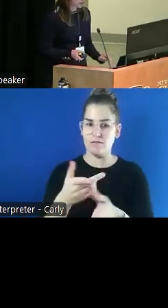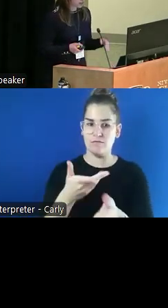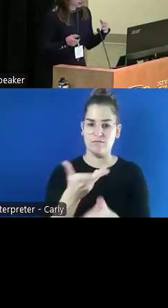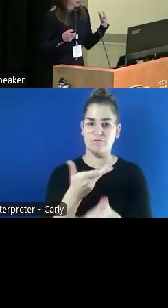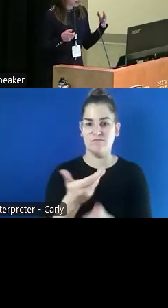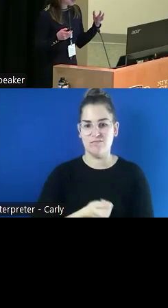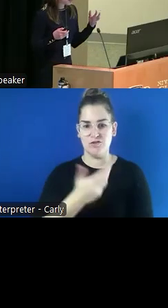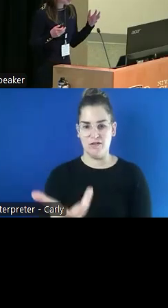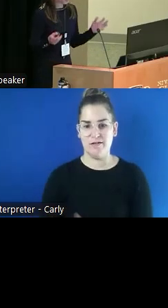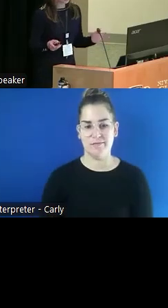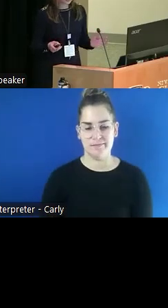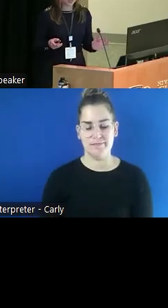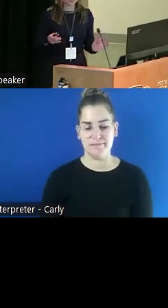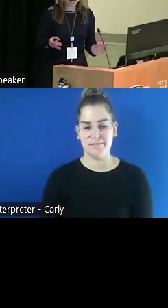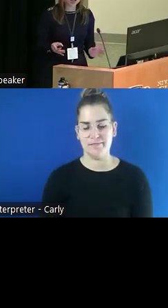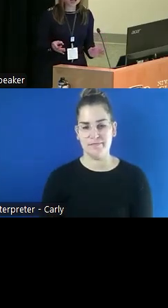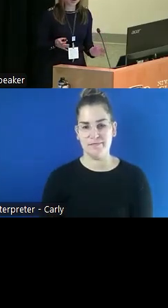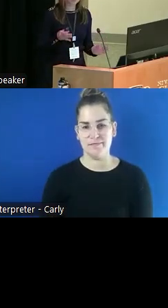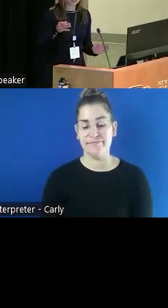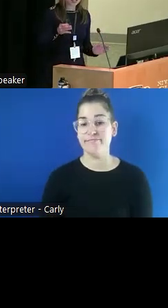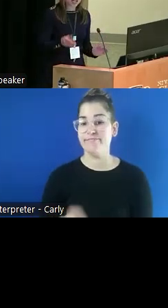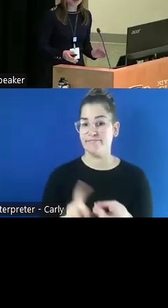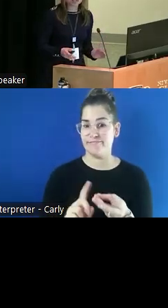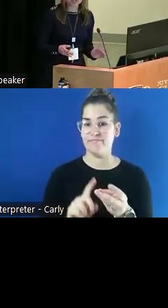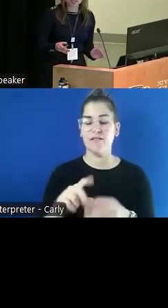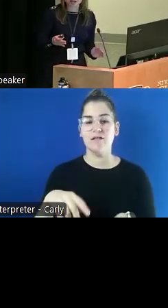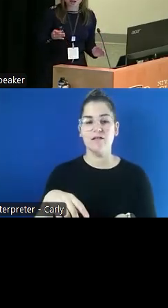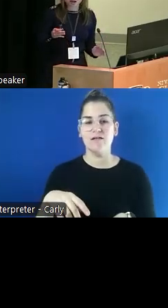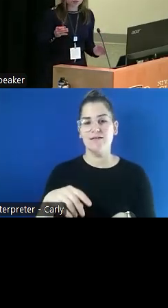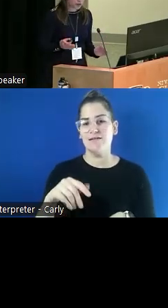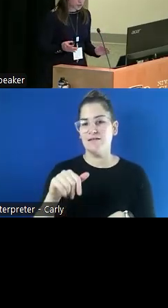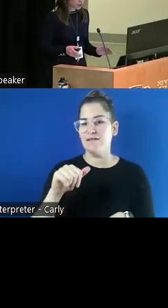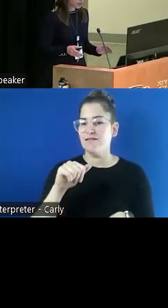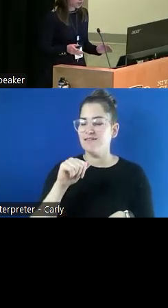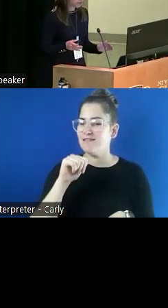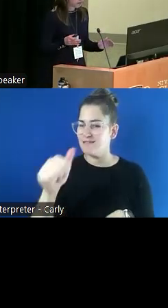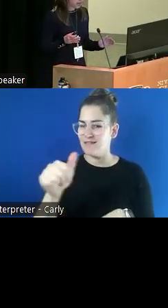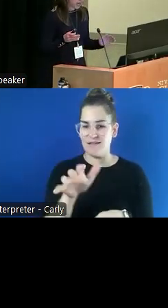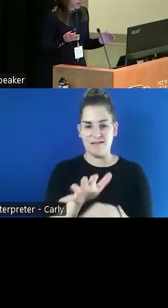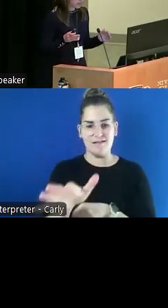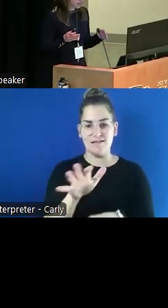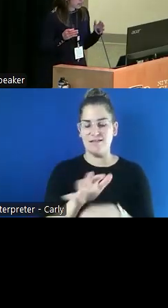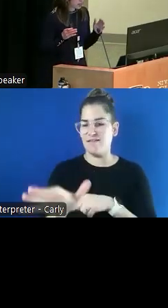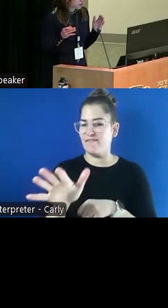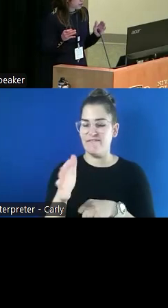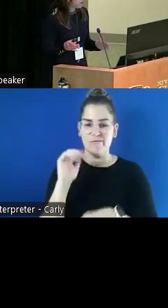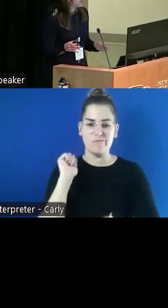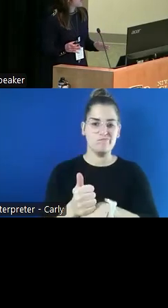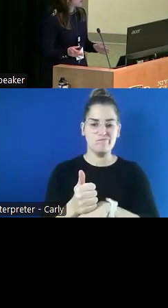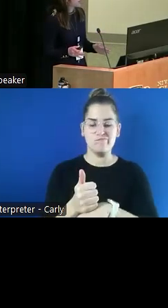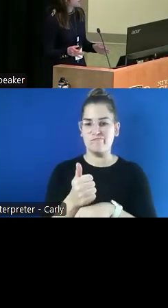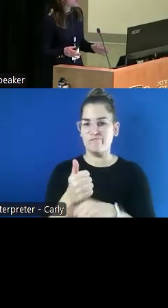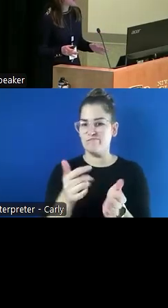Third, there's currently a lack of established pharmaceutical and